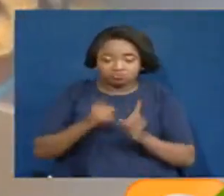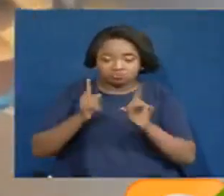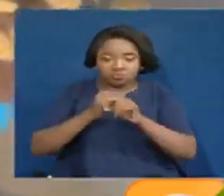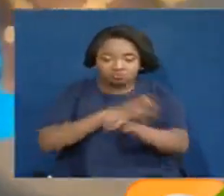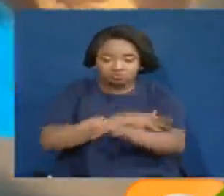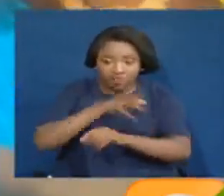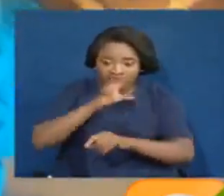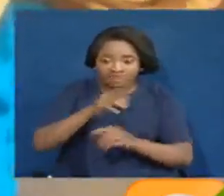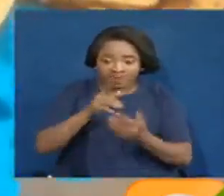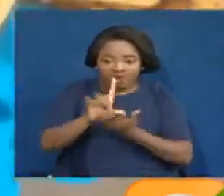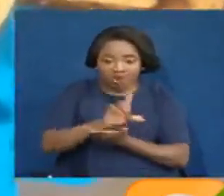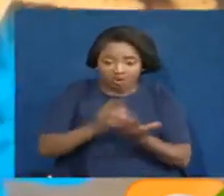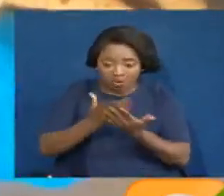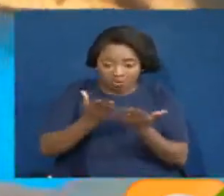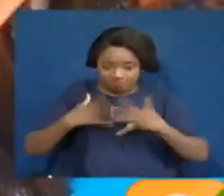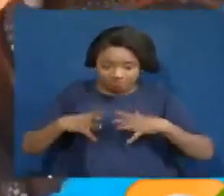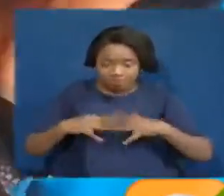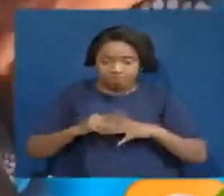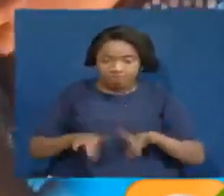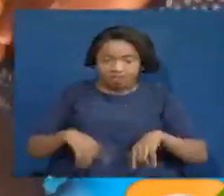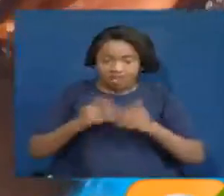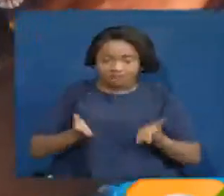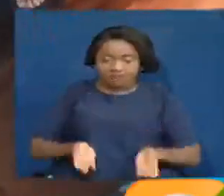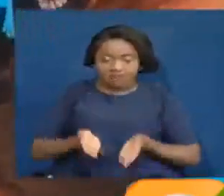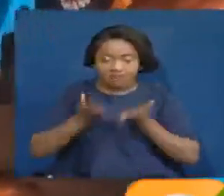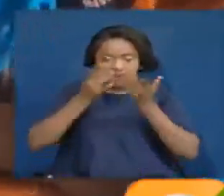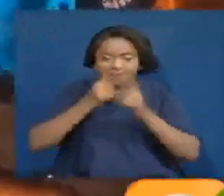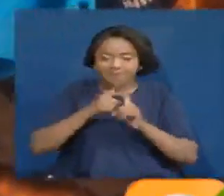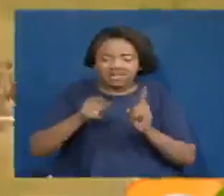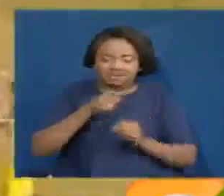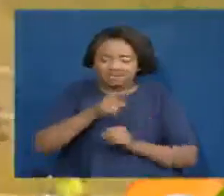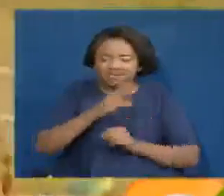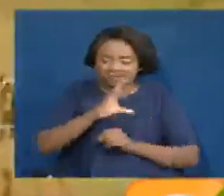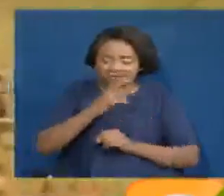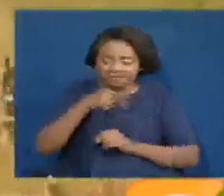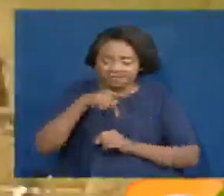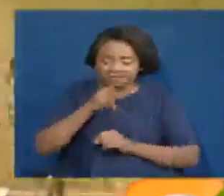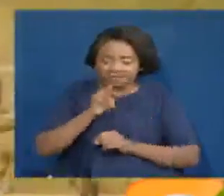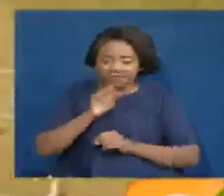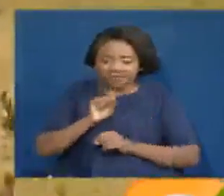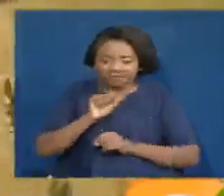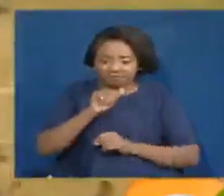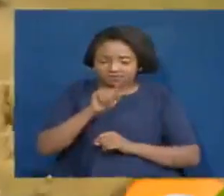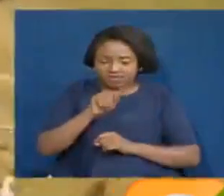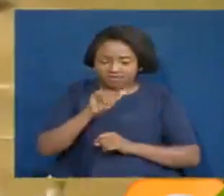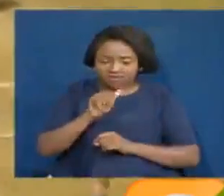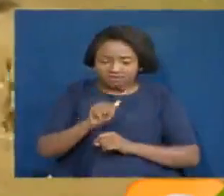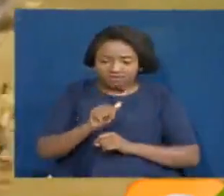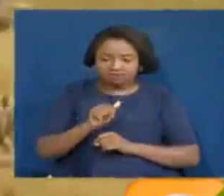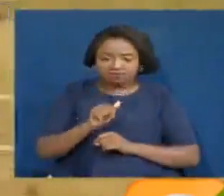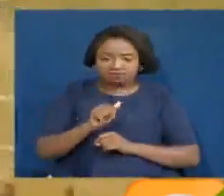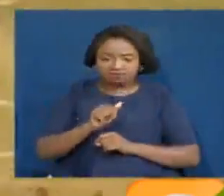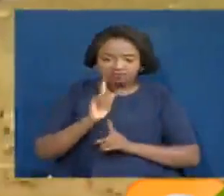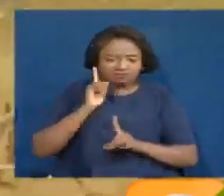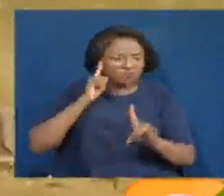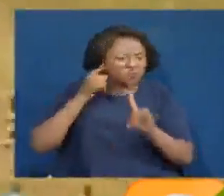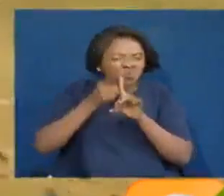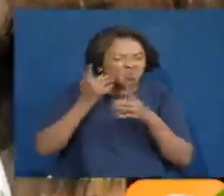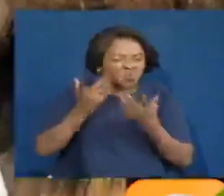the locals by changing their fortunes, what is the essence of the Chepsaita cross country? Kukimbia hii ni